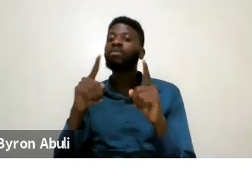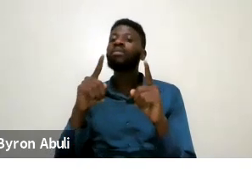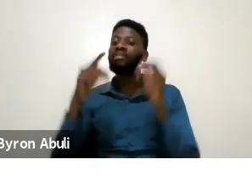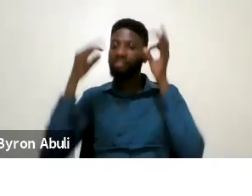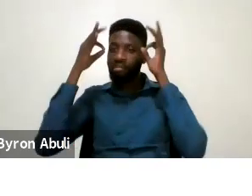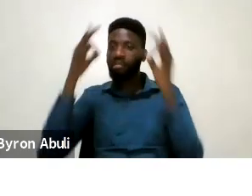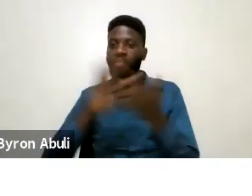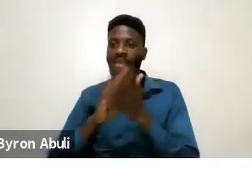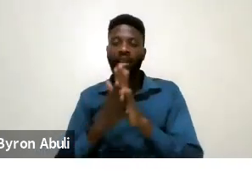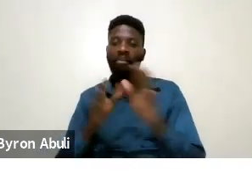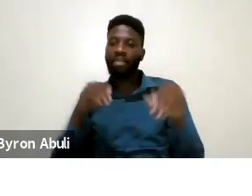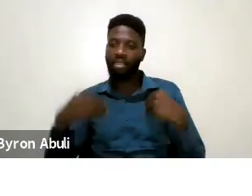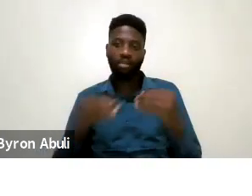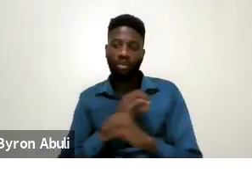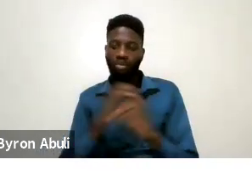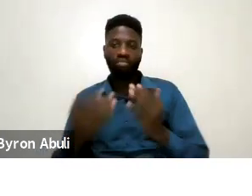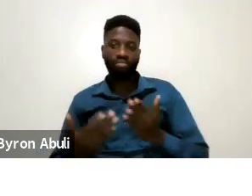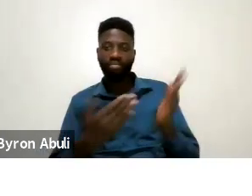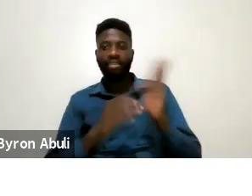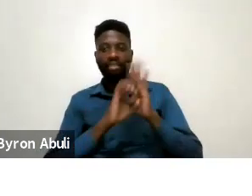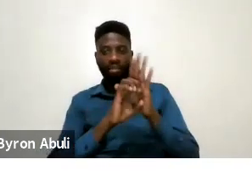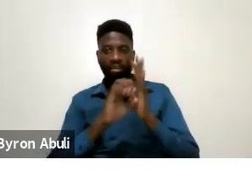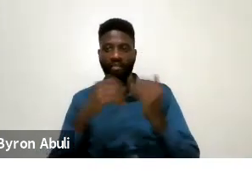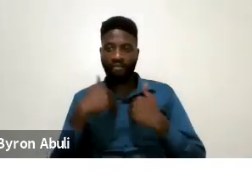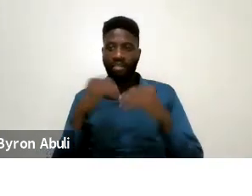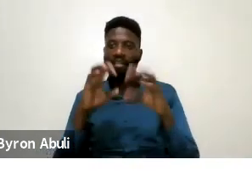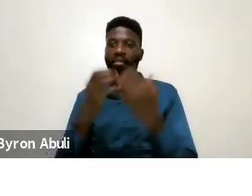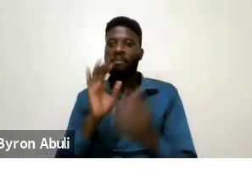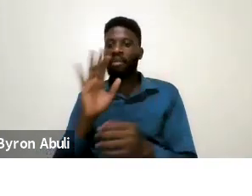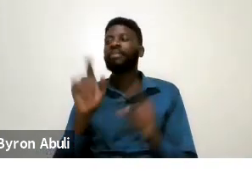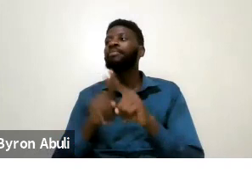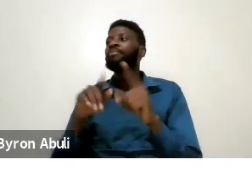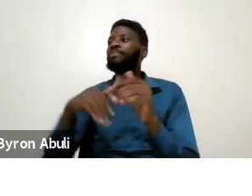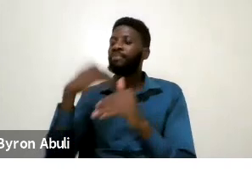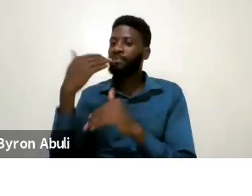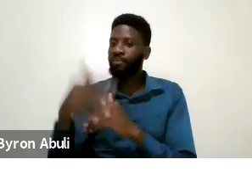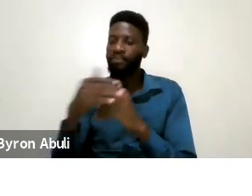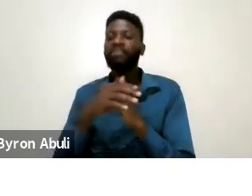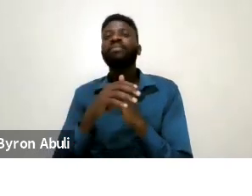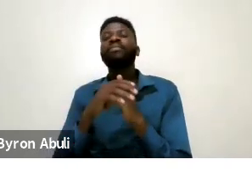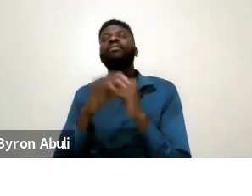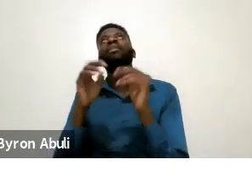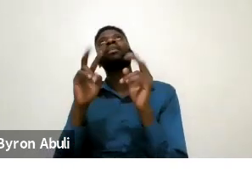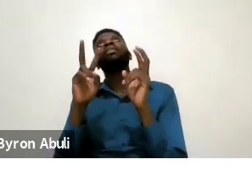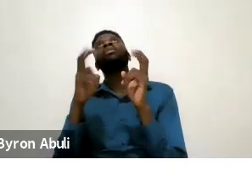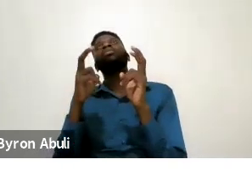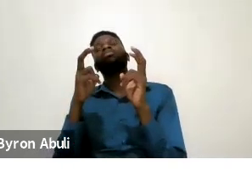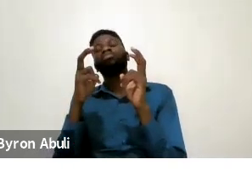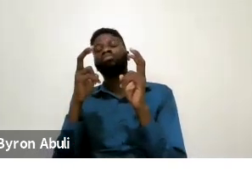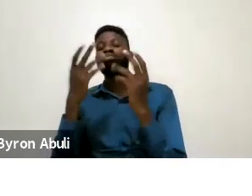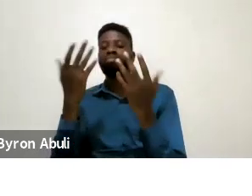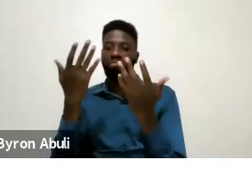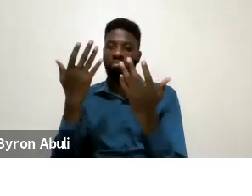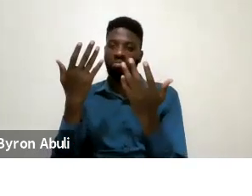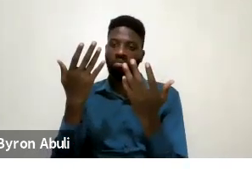the examples that I had for the class. And we'll go to an issue of inculcating a sense of trust